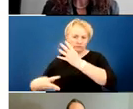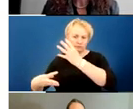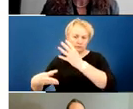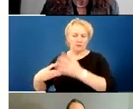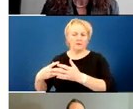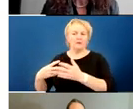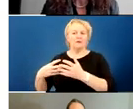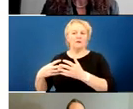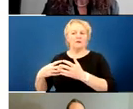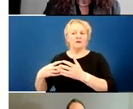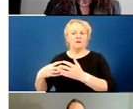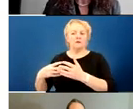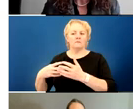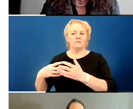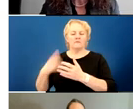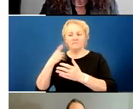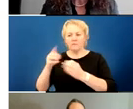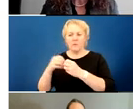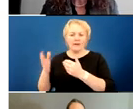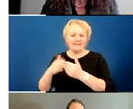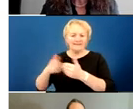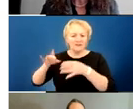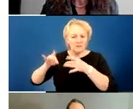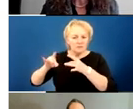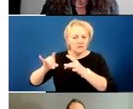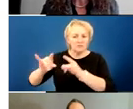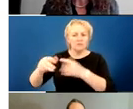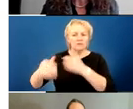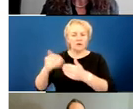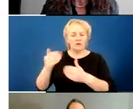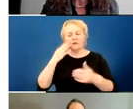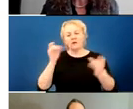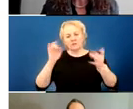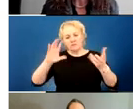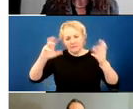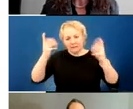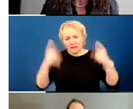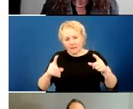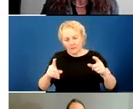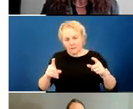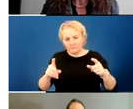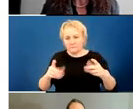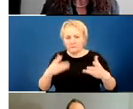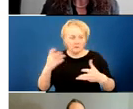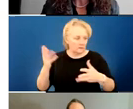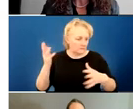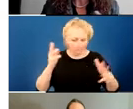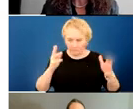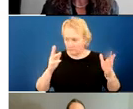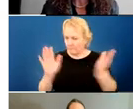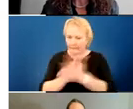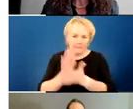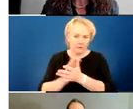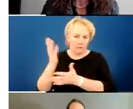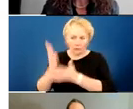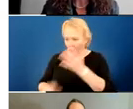easier and kind of, you know, we know that during a disaster, documents and things have been lost. And so we want